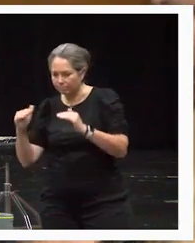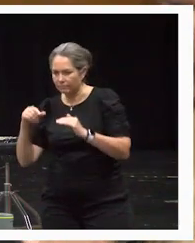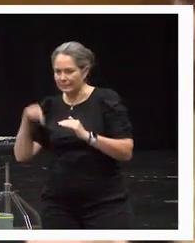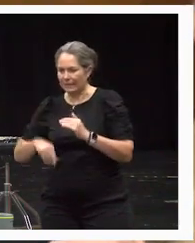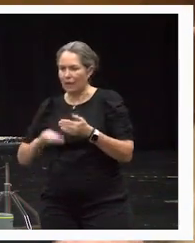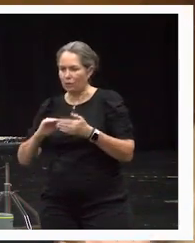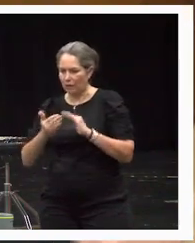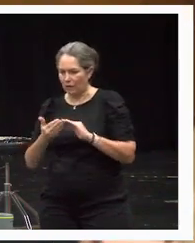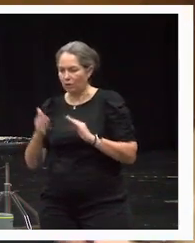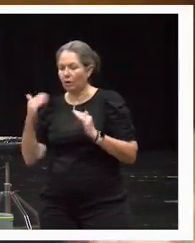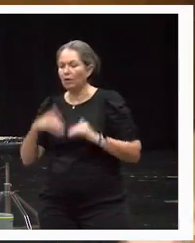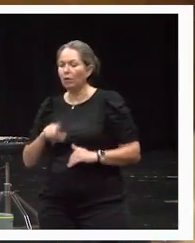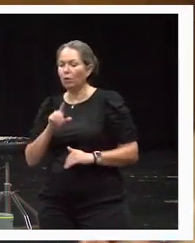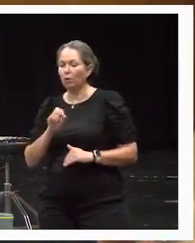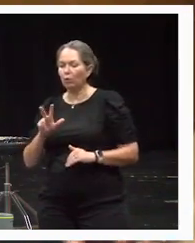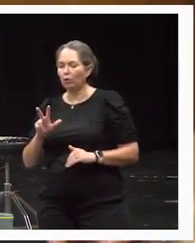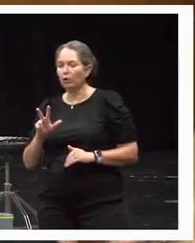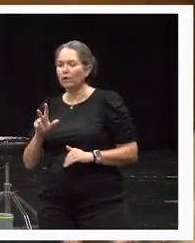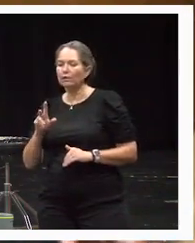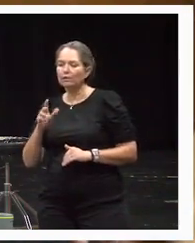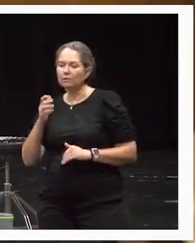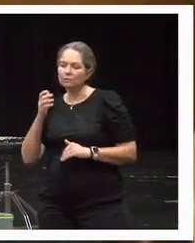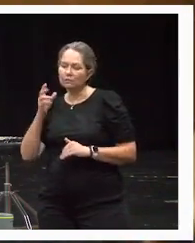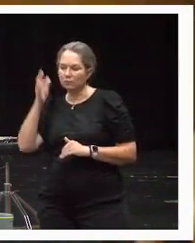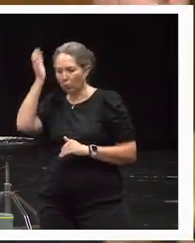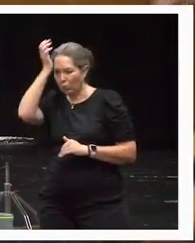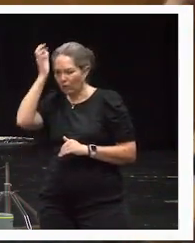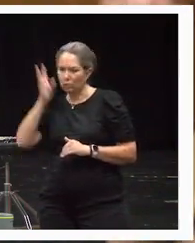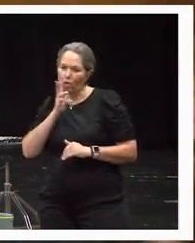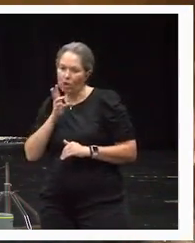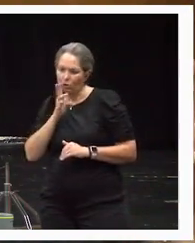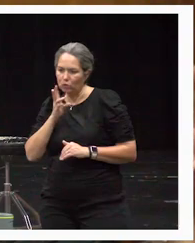Room 103 is the wastewater treatment plant.